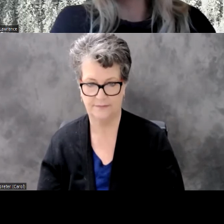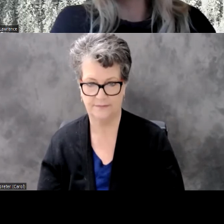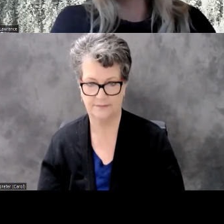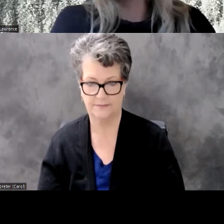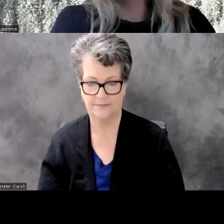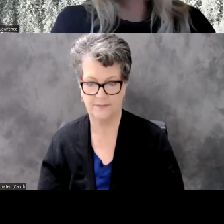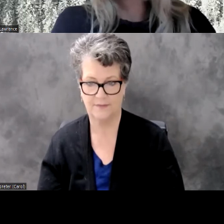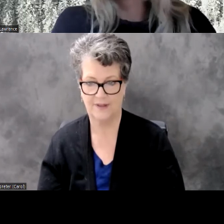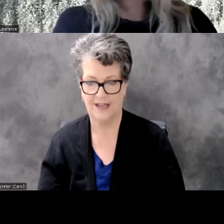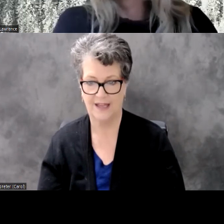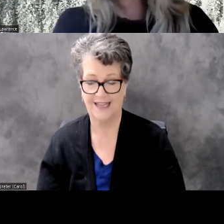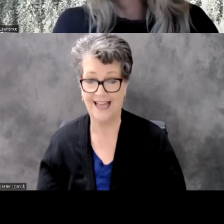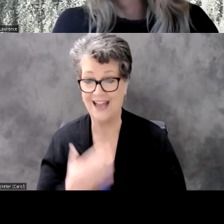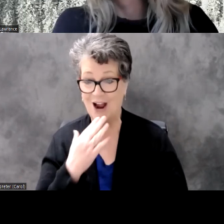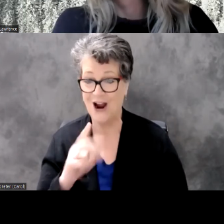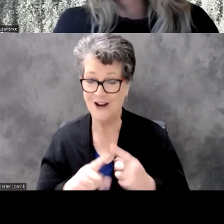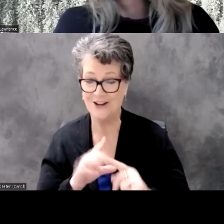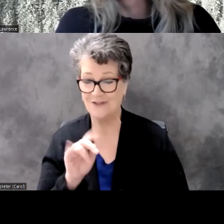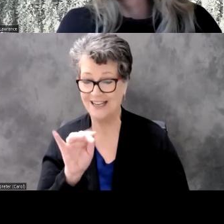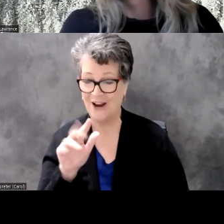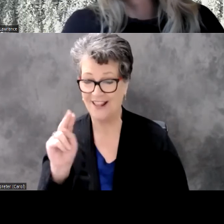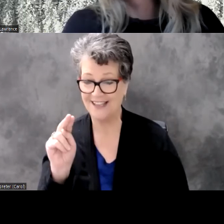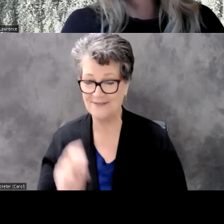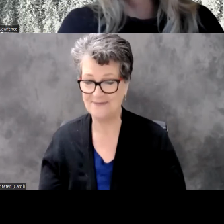Our good friend Carolyn.